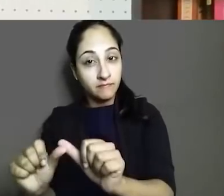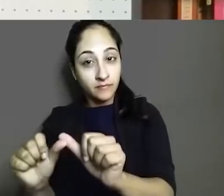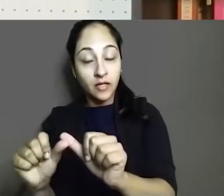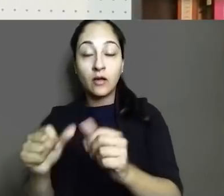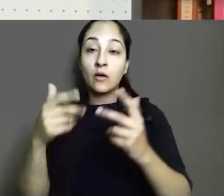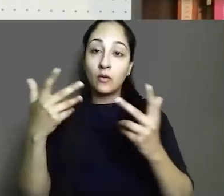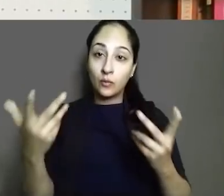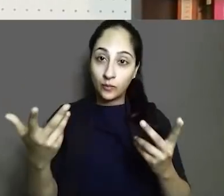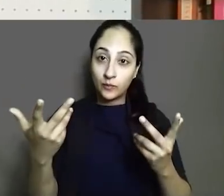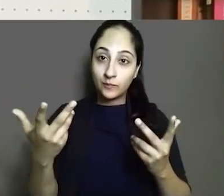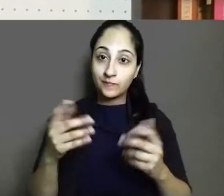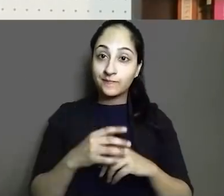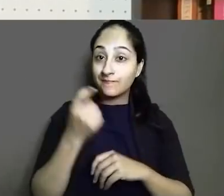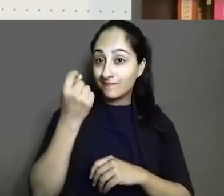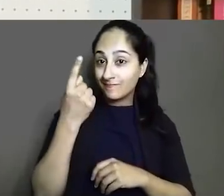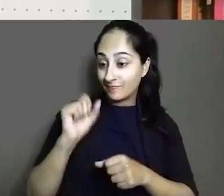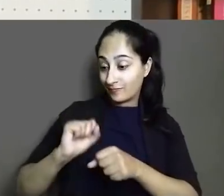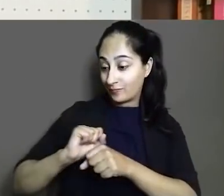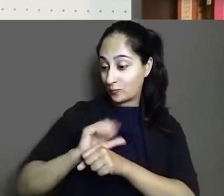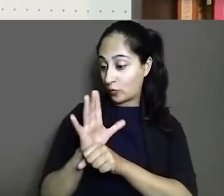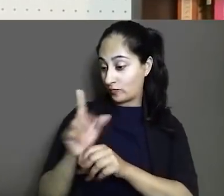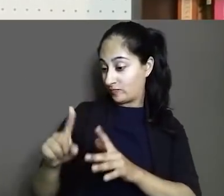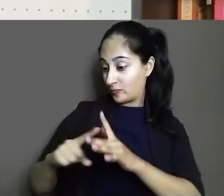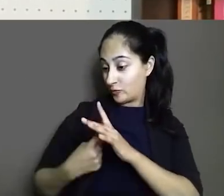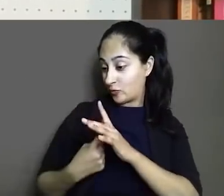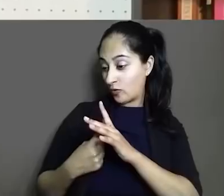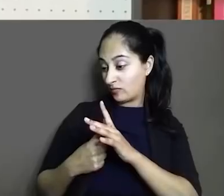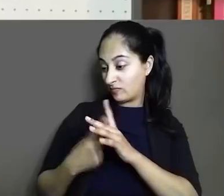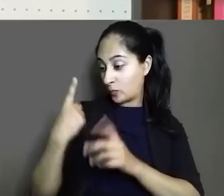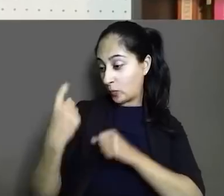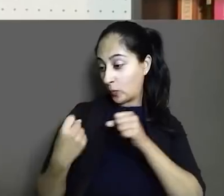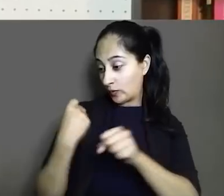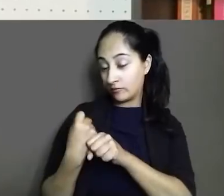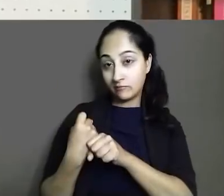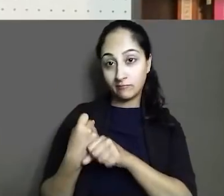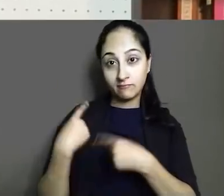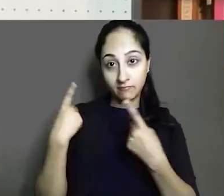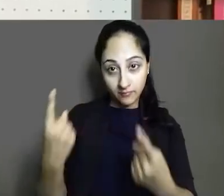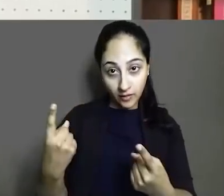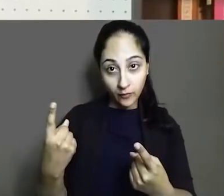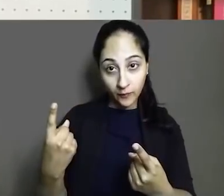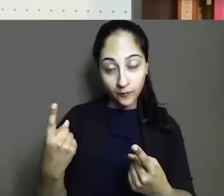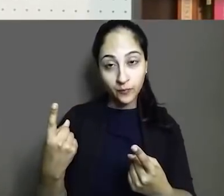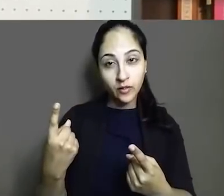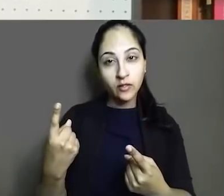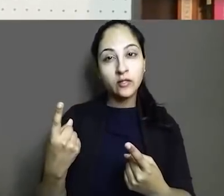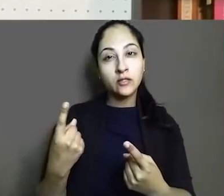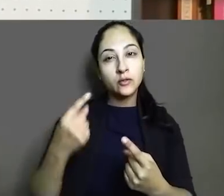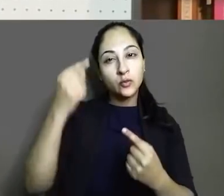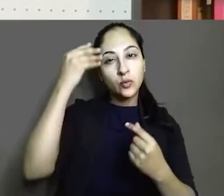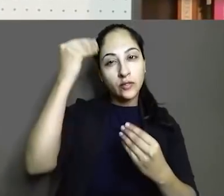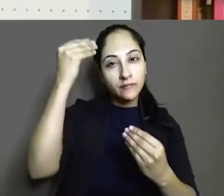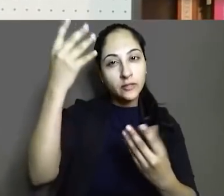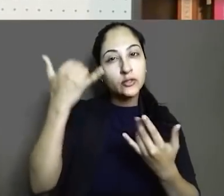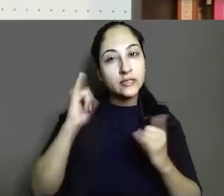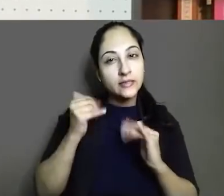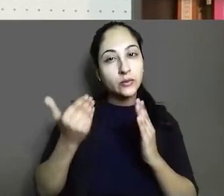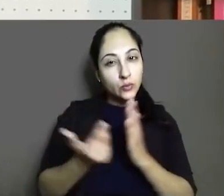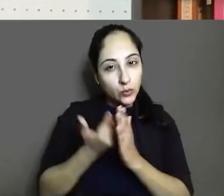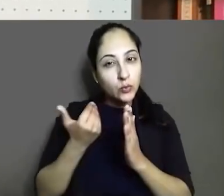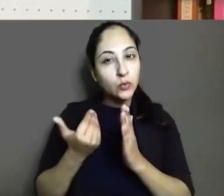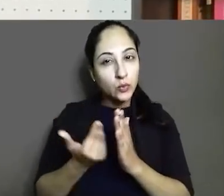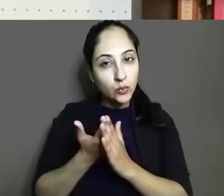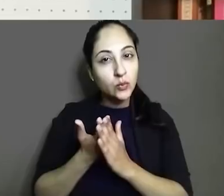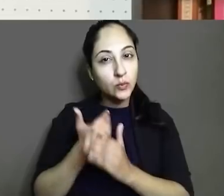right now have not shown any long-lasting effects. Most people, as Dr. Ismail has